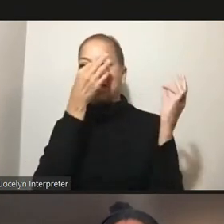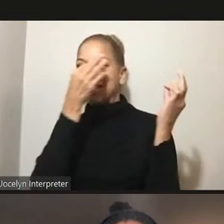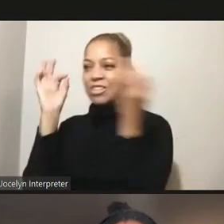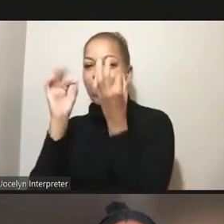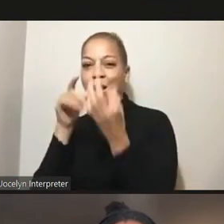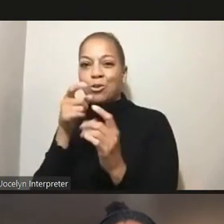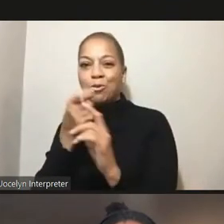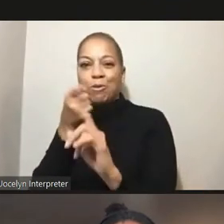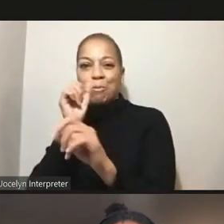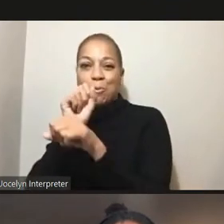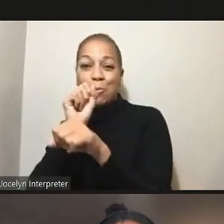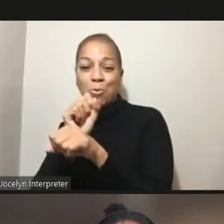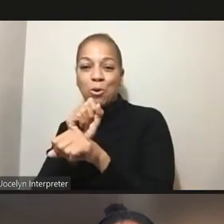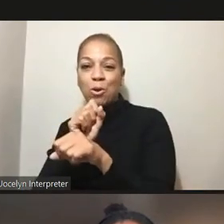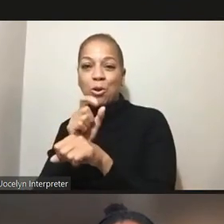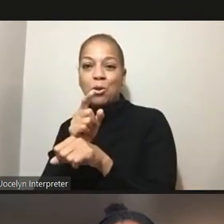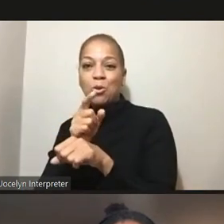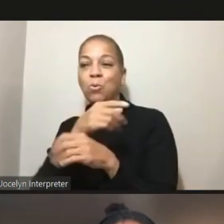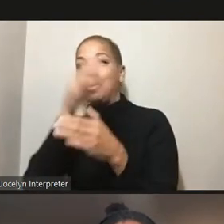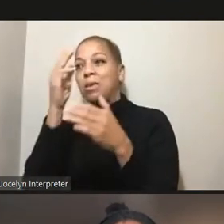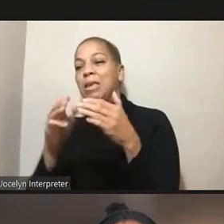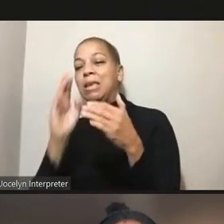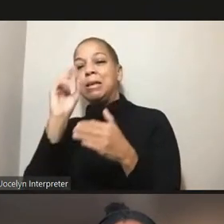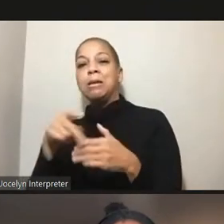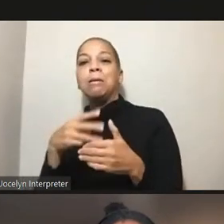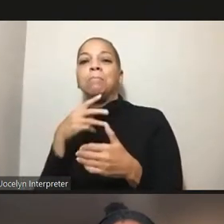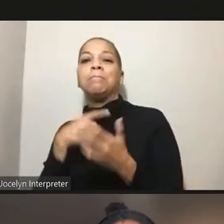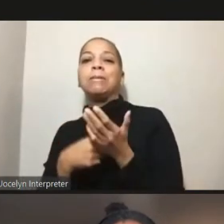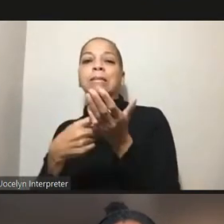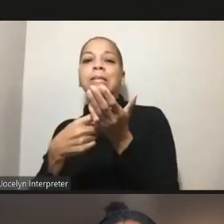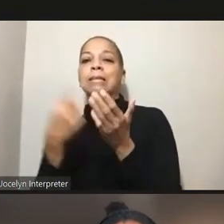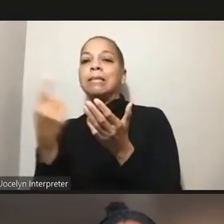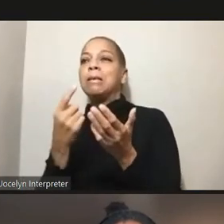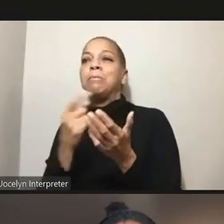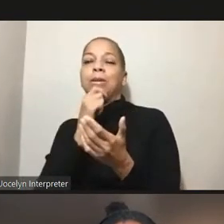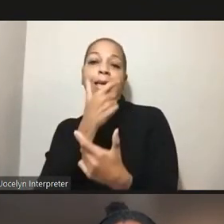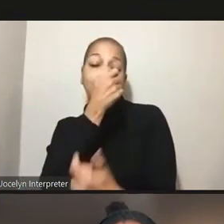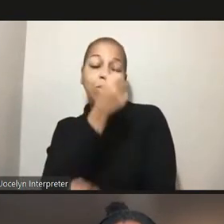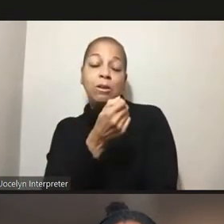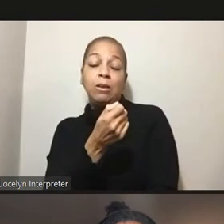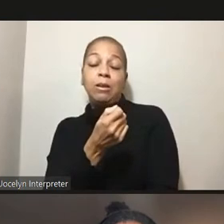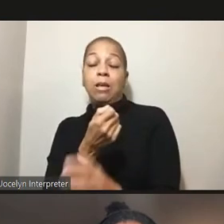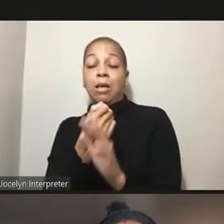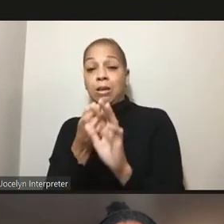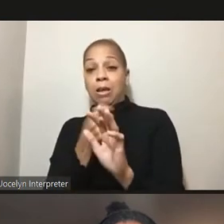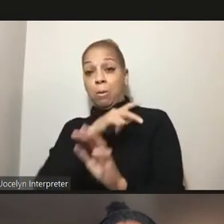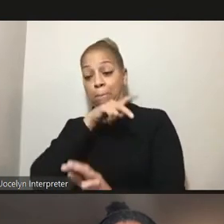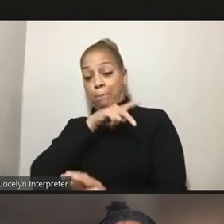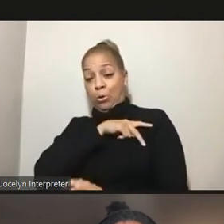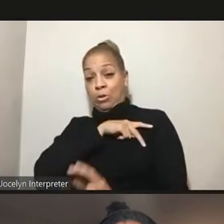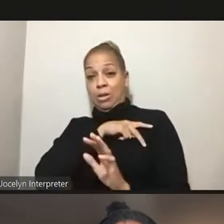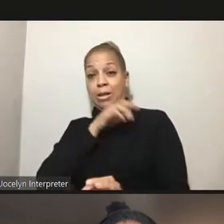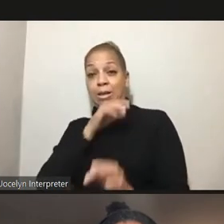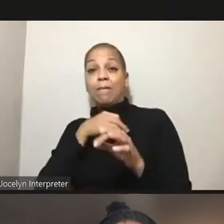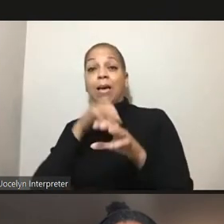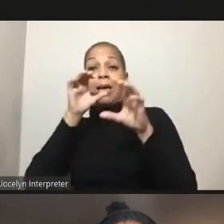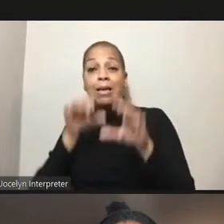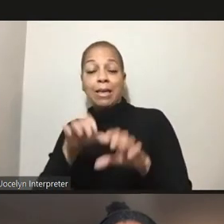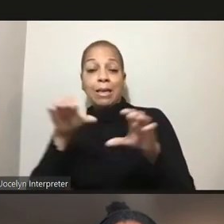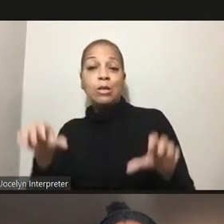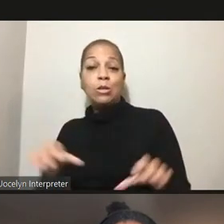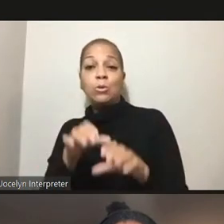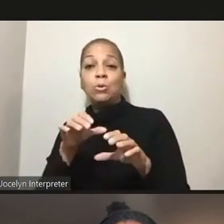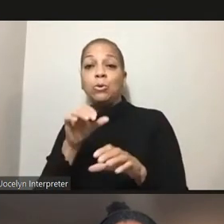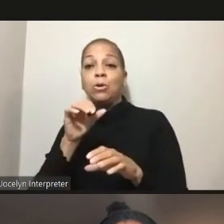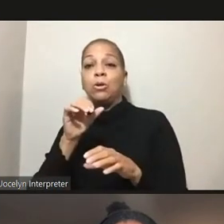up talking about something that you're not interested in talking about. Personally, like if I could do a curatorial project, you know what I